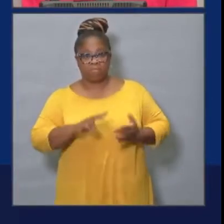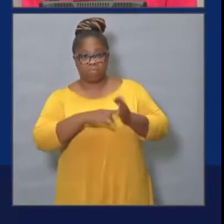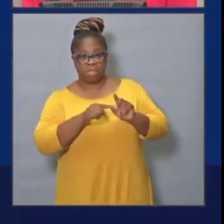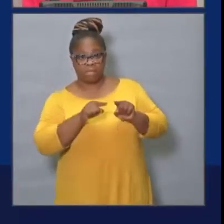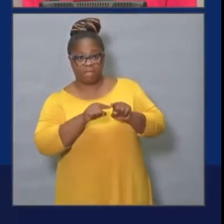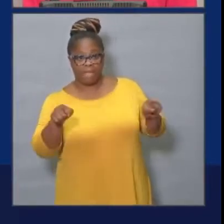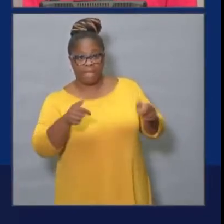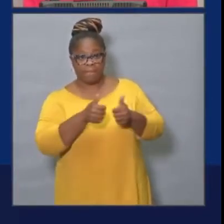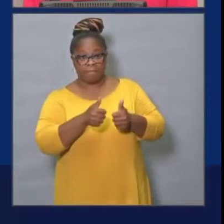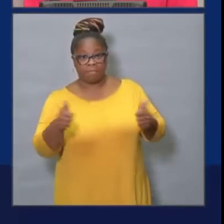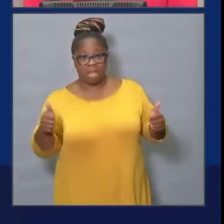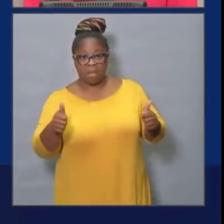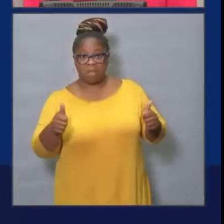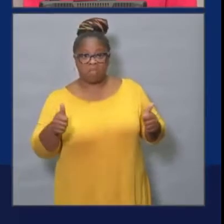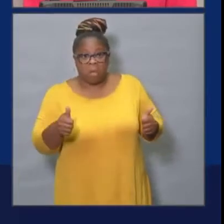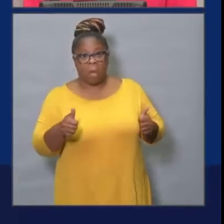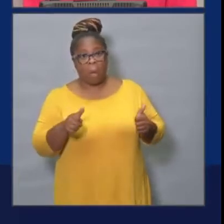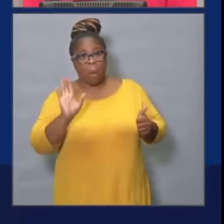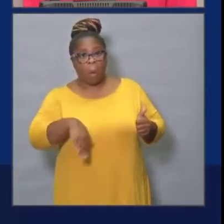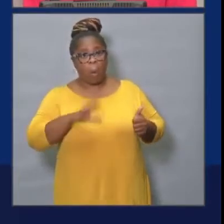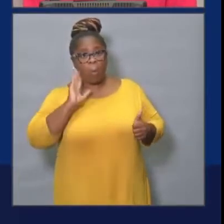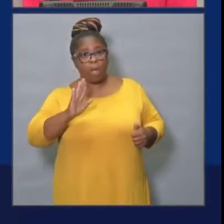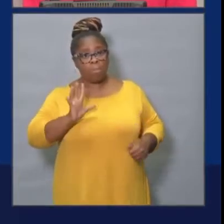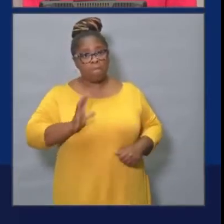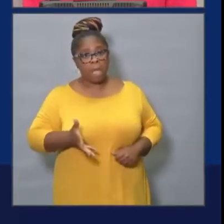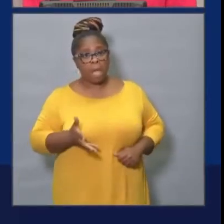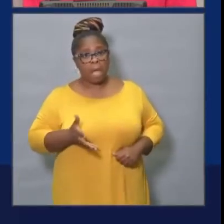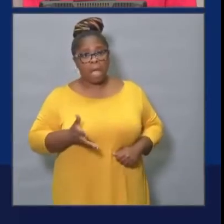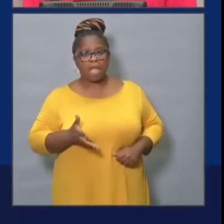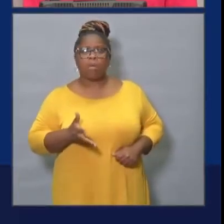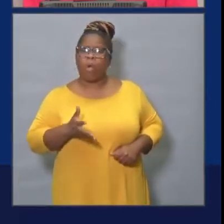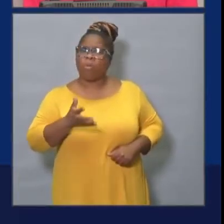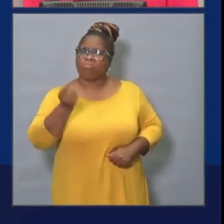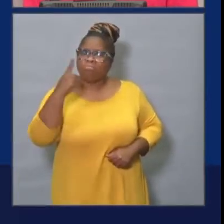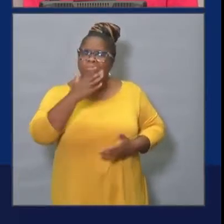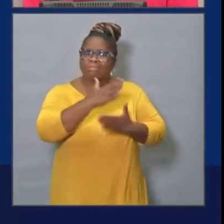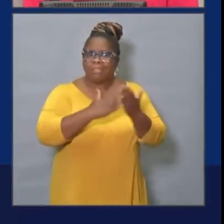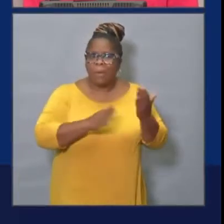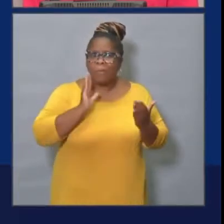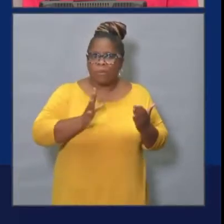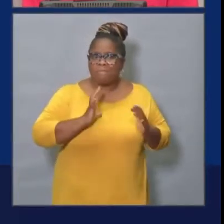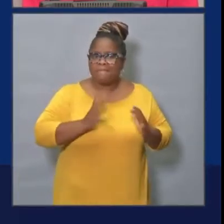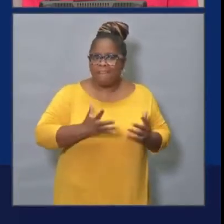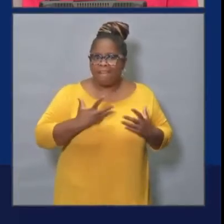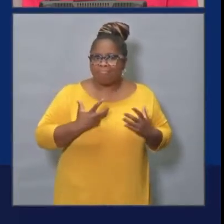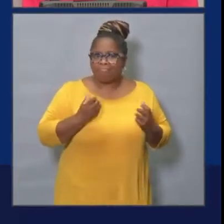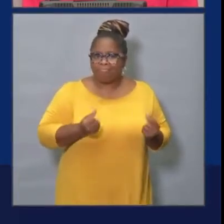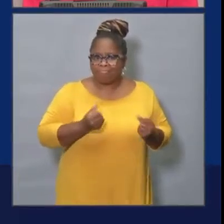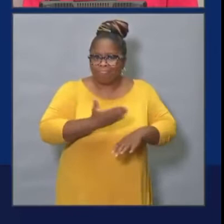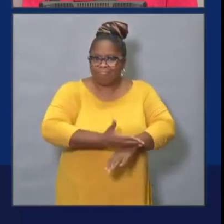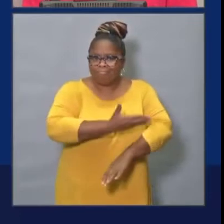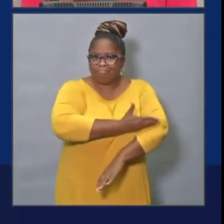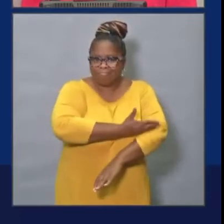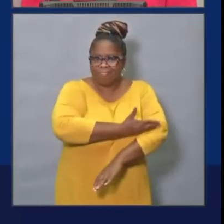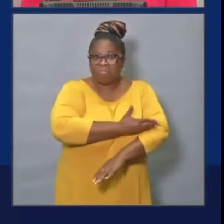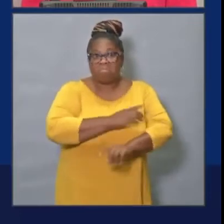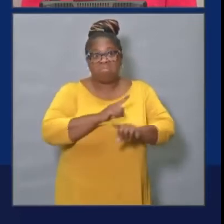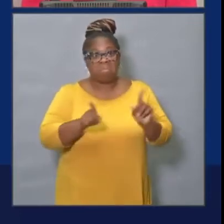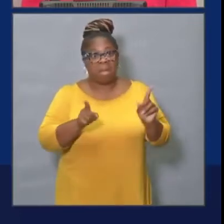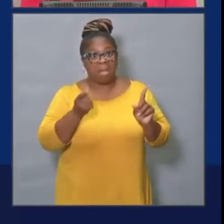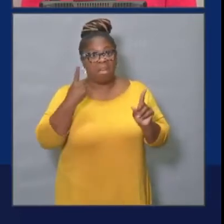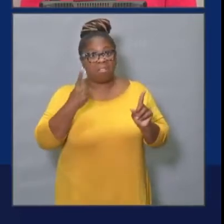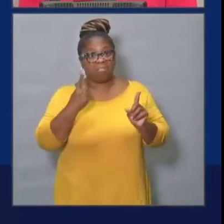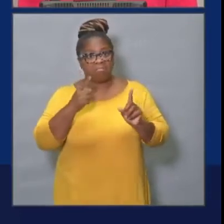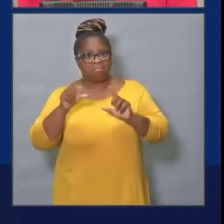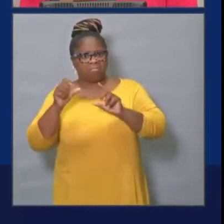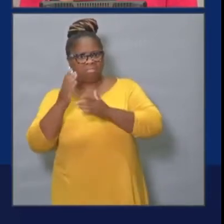themselves can't become very sick. Certainly some are and will. And at the same time, it doesn't mean that those people can't go on to